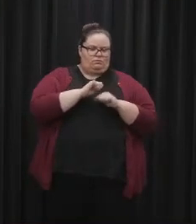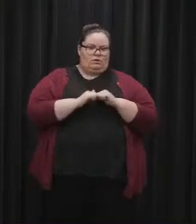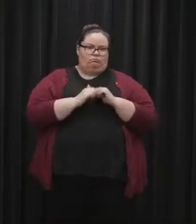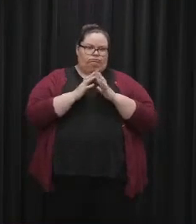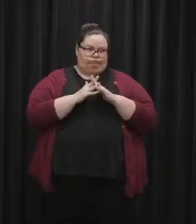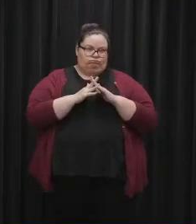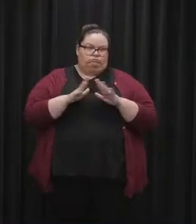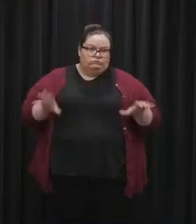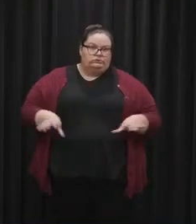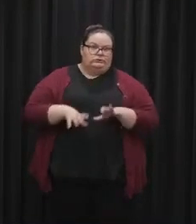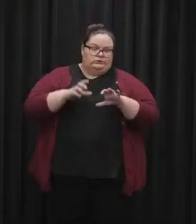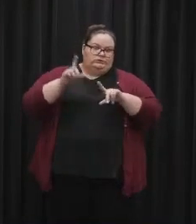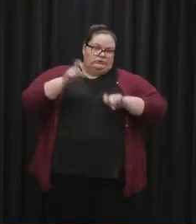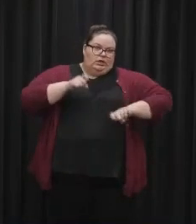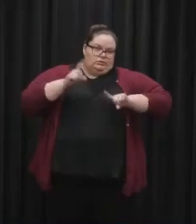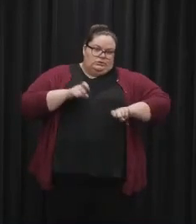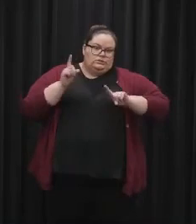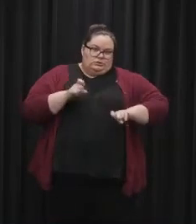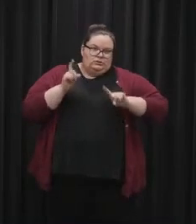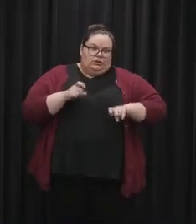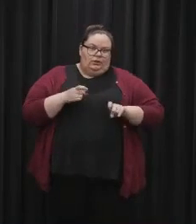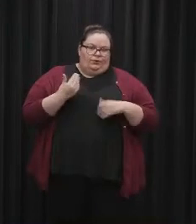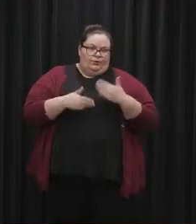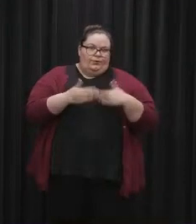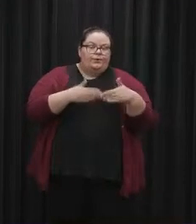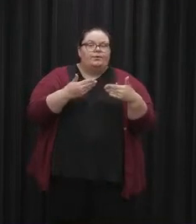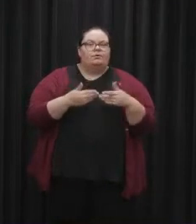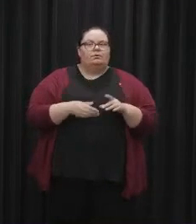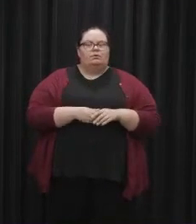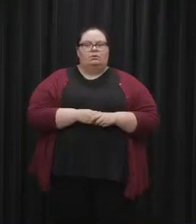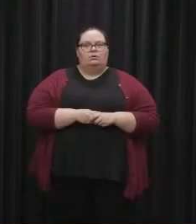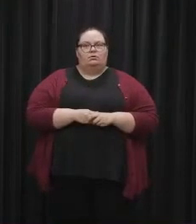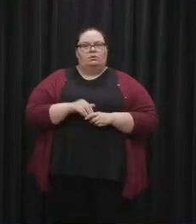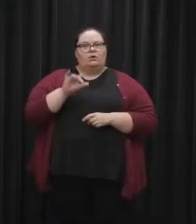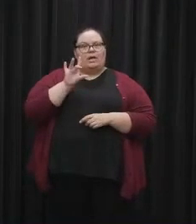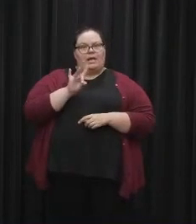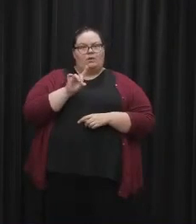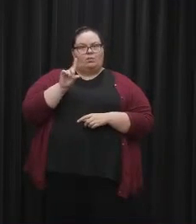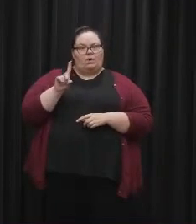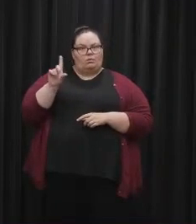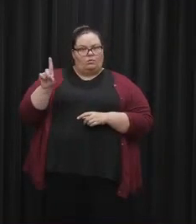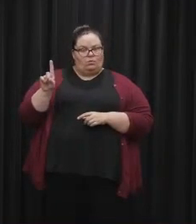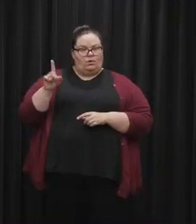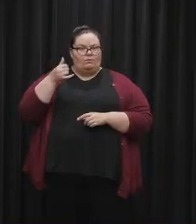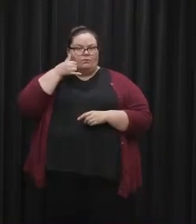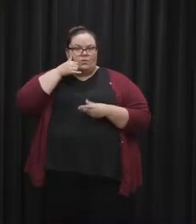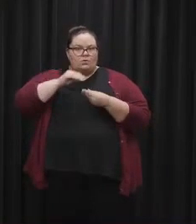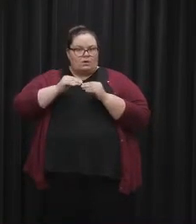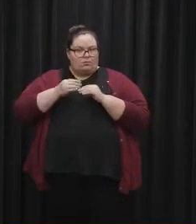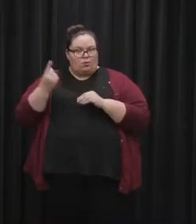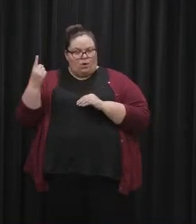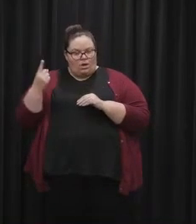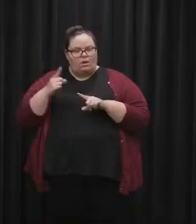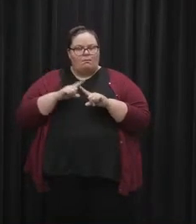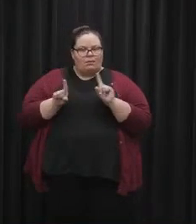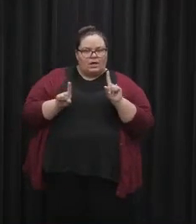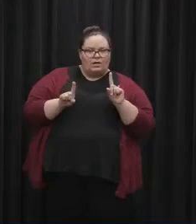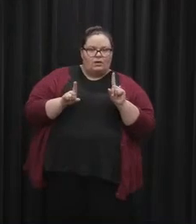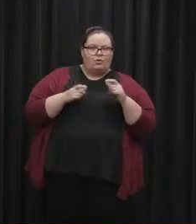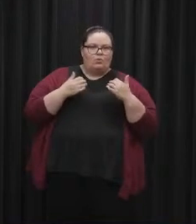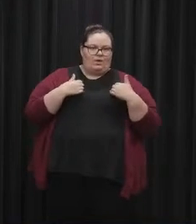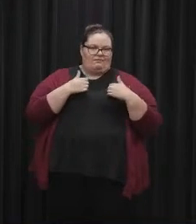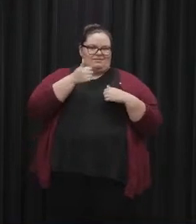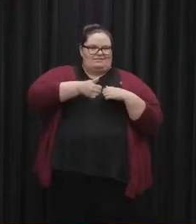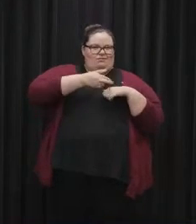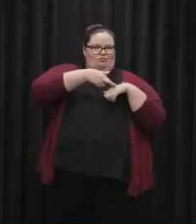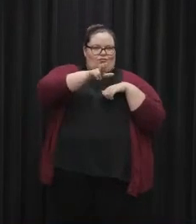had really boosted our ability to test in those areas. And so the 811 phone number is one way, but we also have a